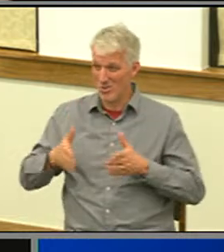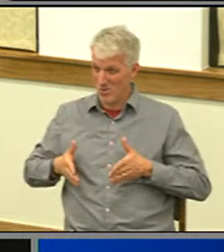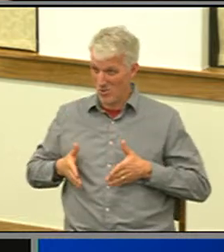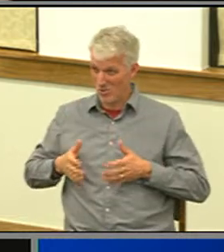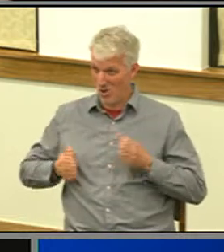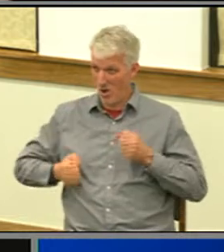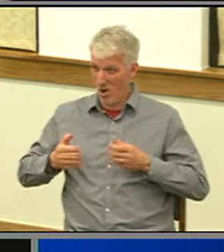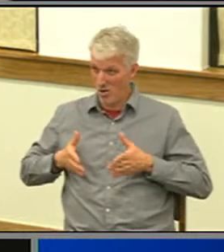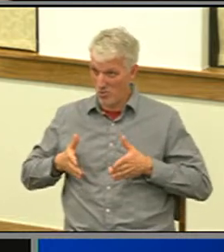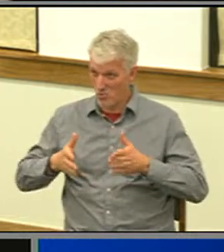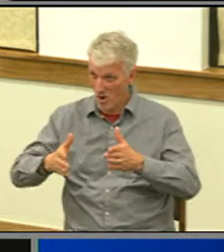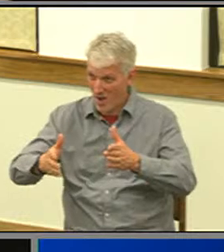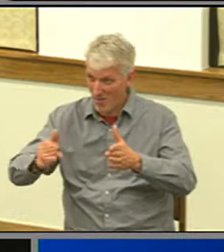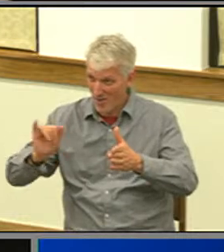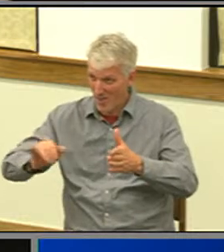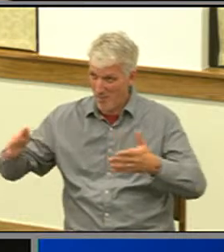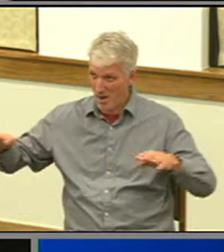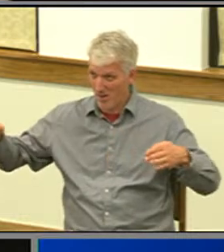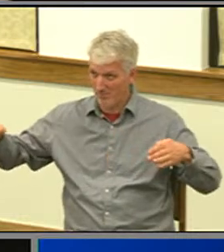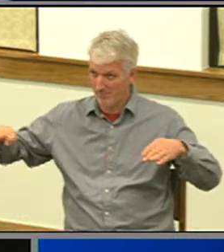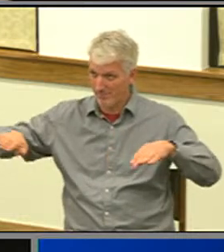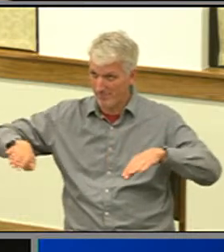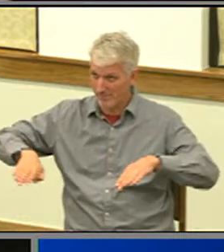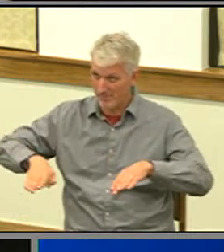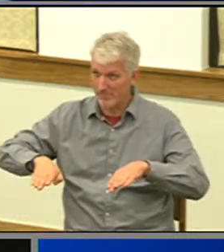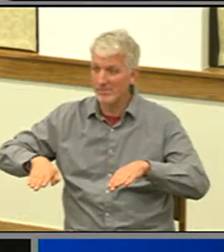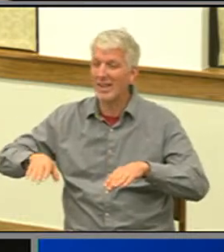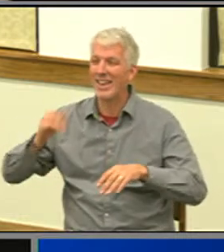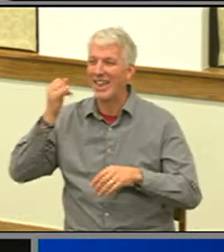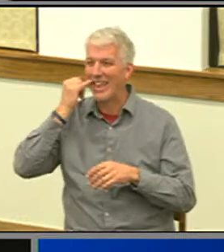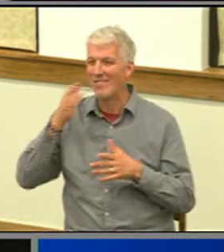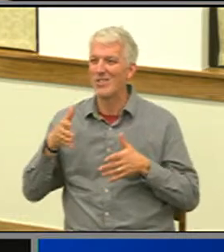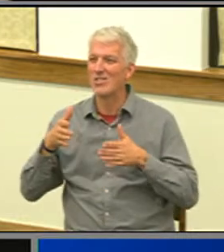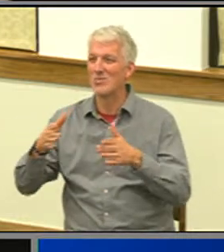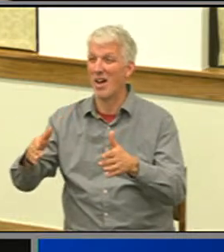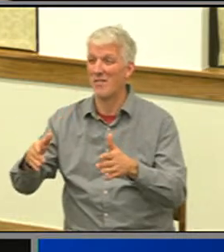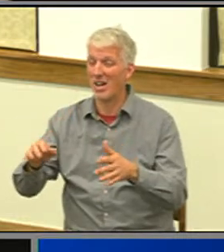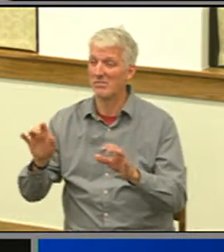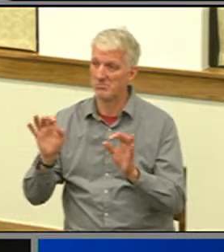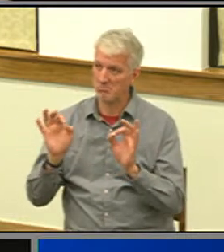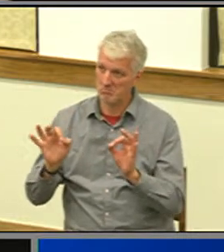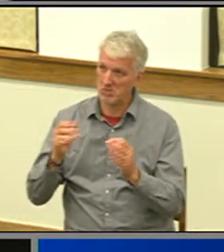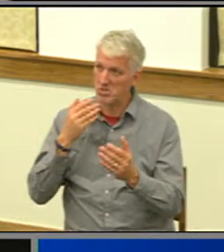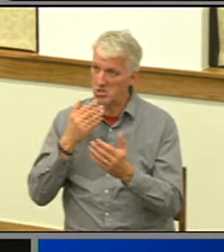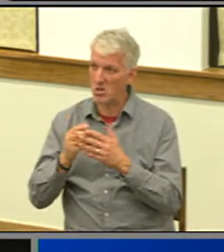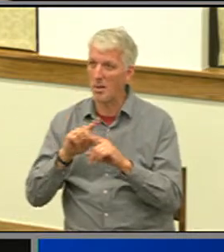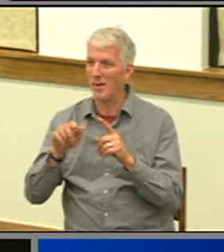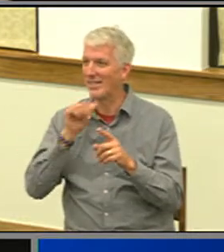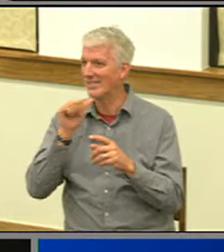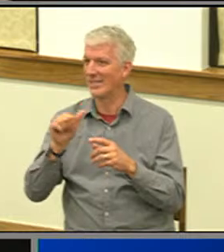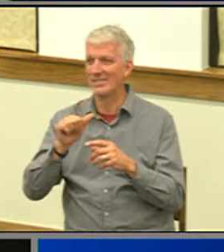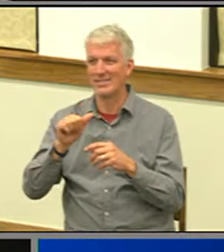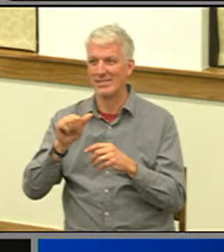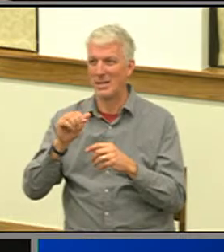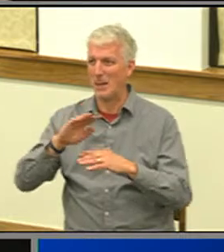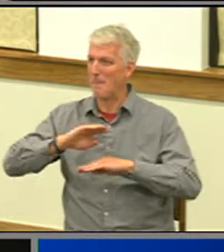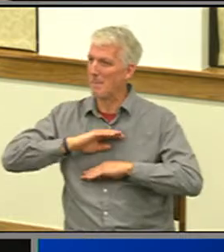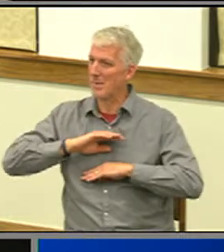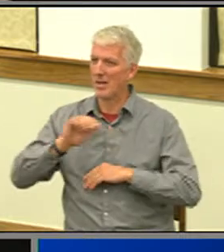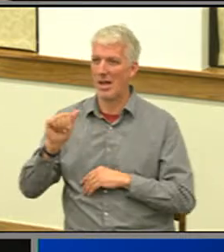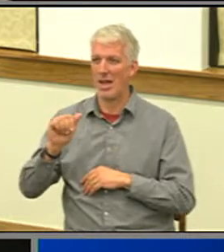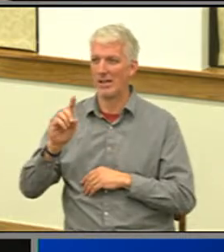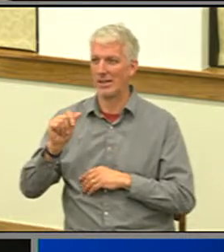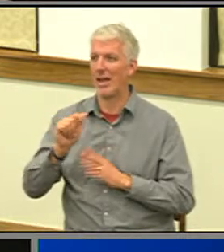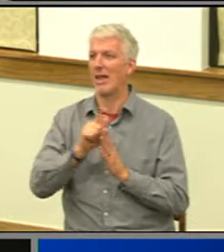It's a twofold improvement. If the driveway is in good condition, but it does not meet ADA